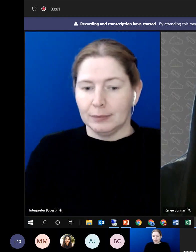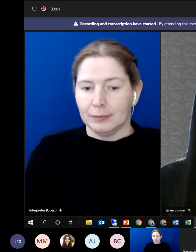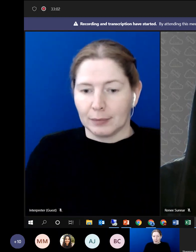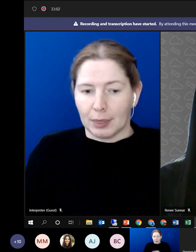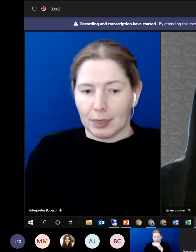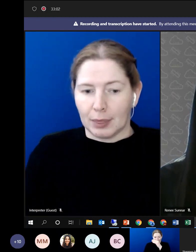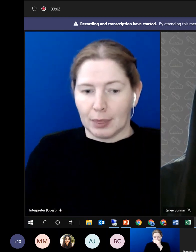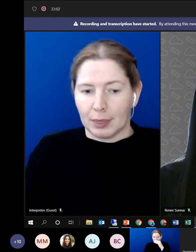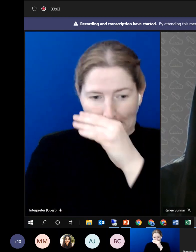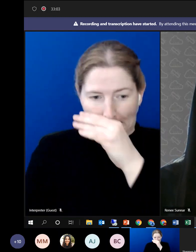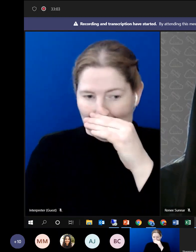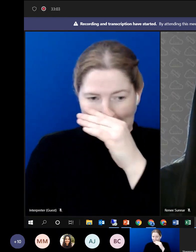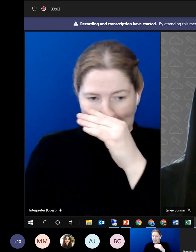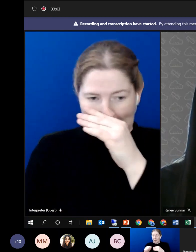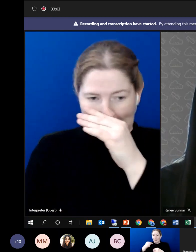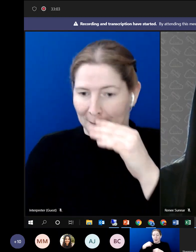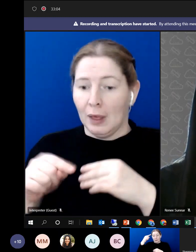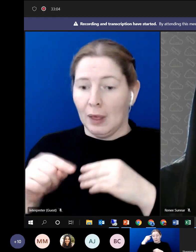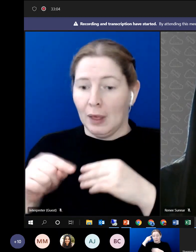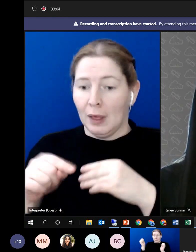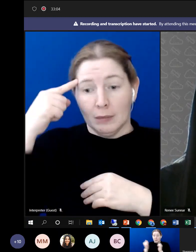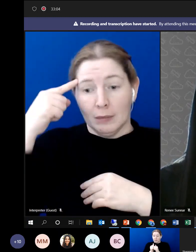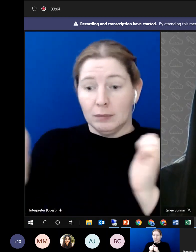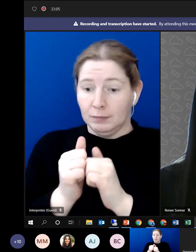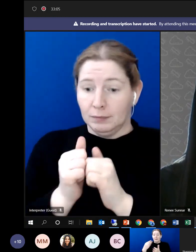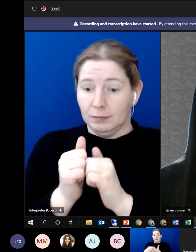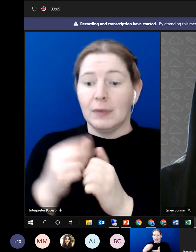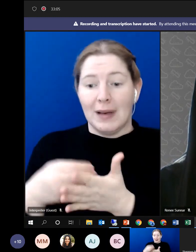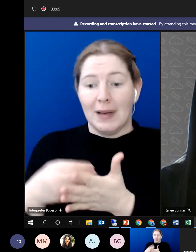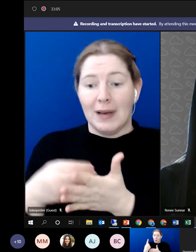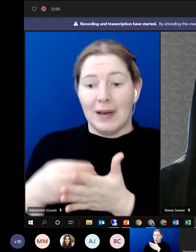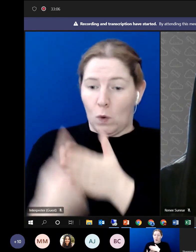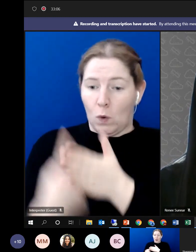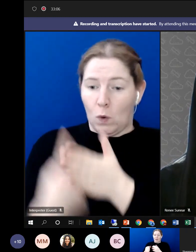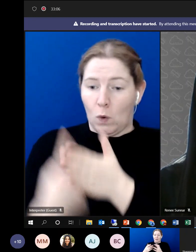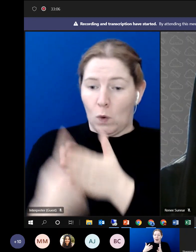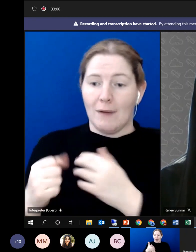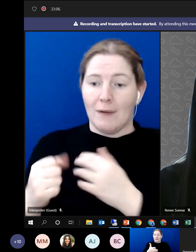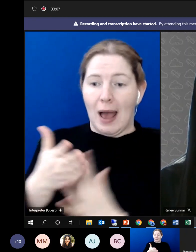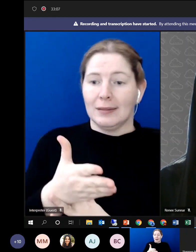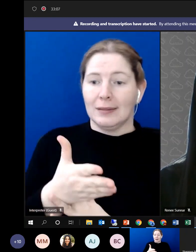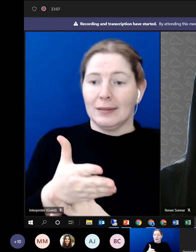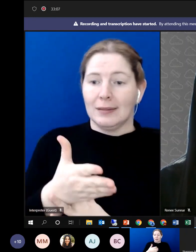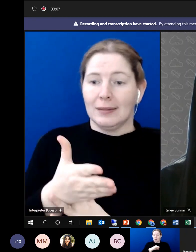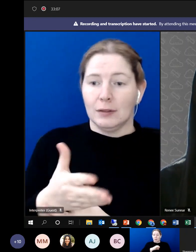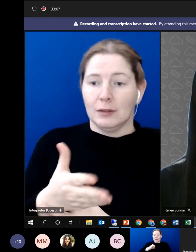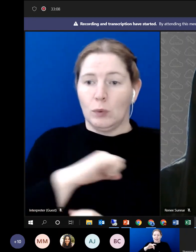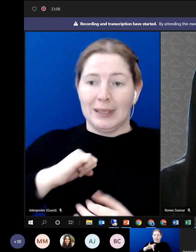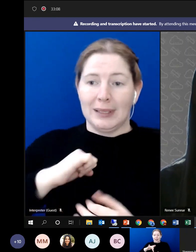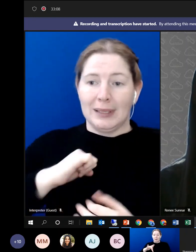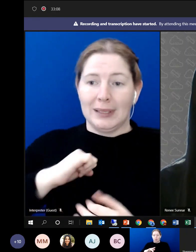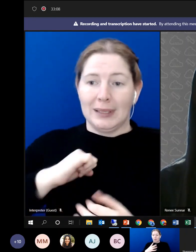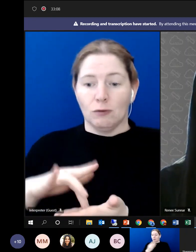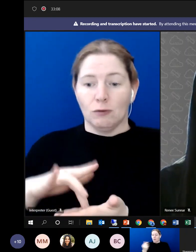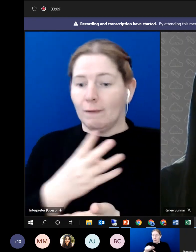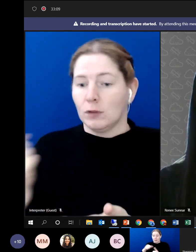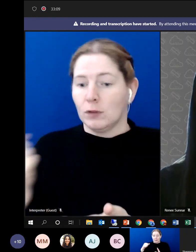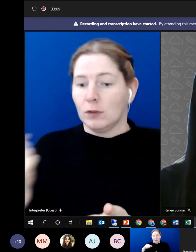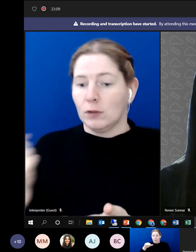And I agree, yeah, that only finance has access to Business Central in some companies.